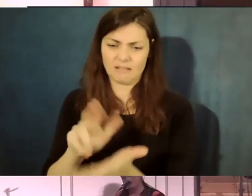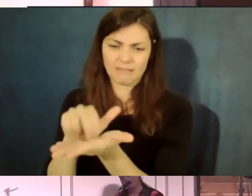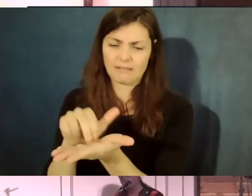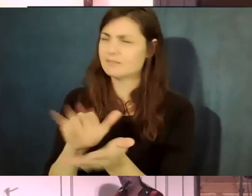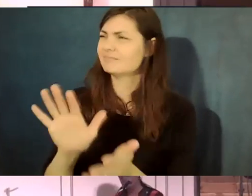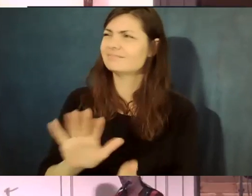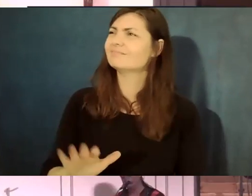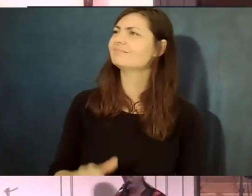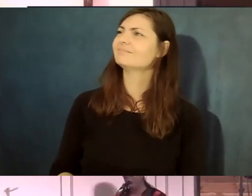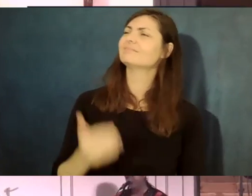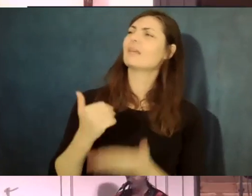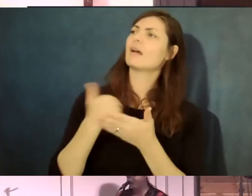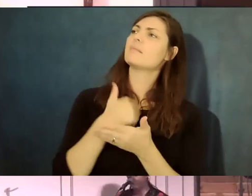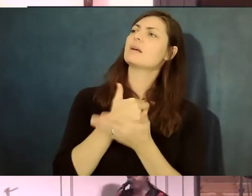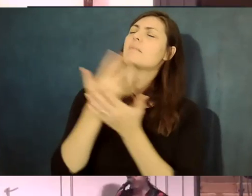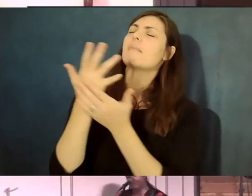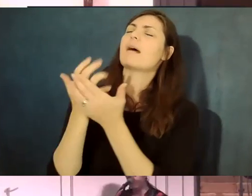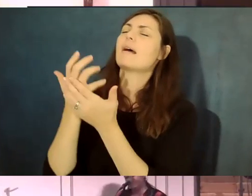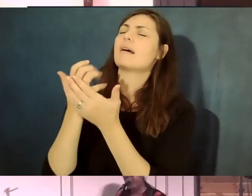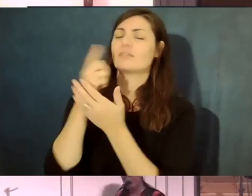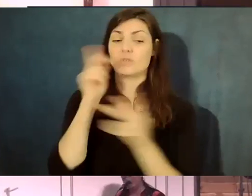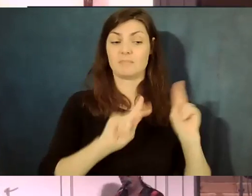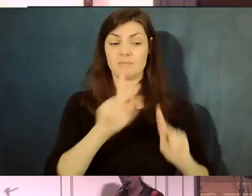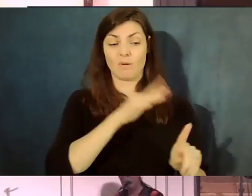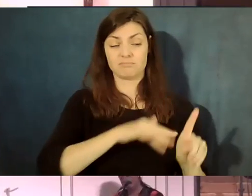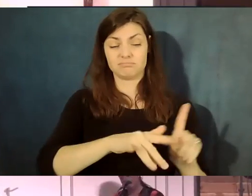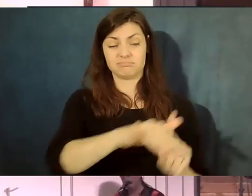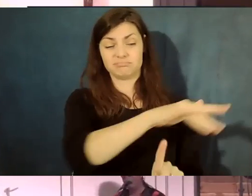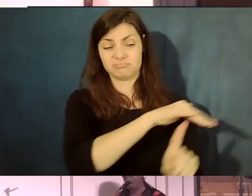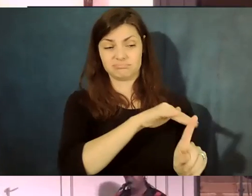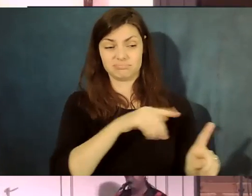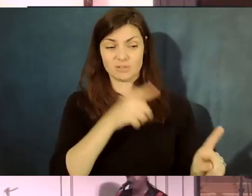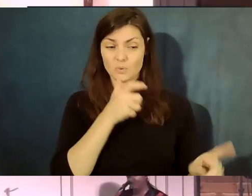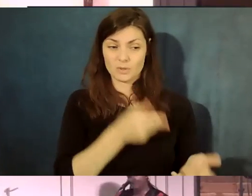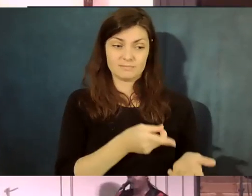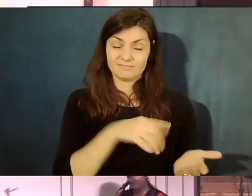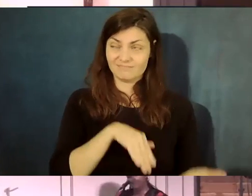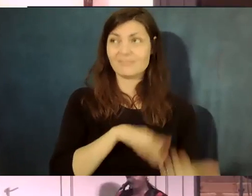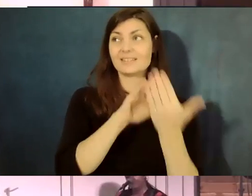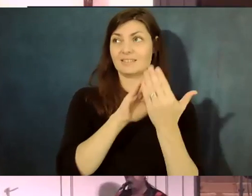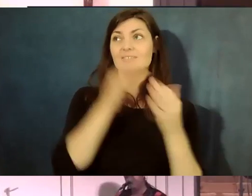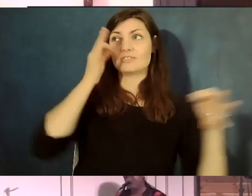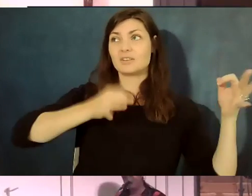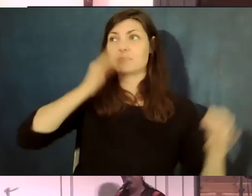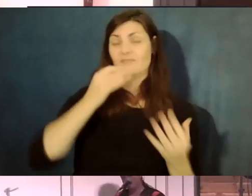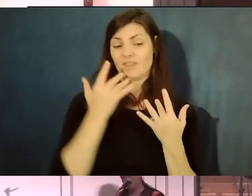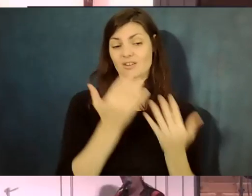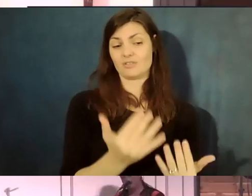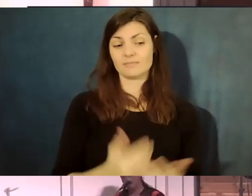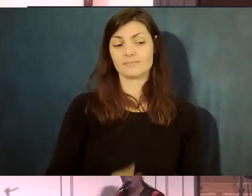to the living God on behalf of the people around us who are facing the judgment of fire.